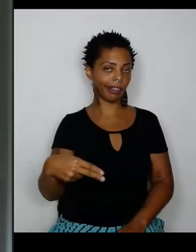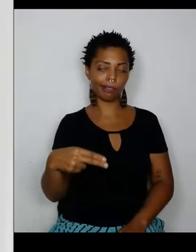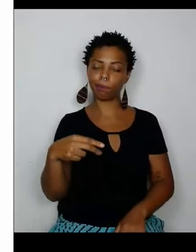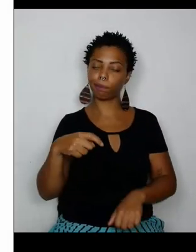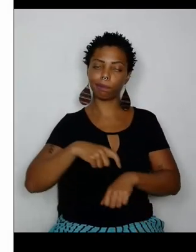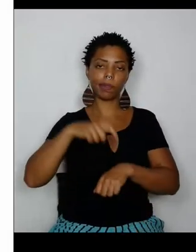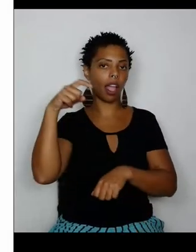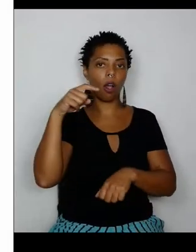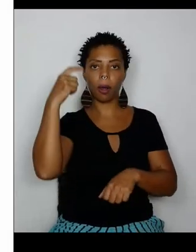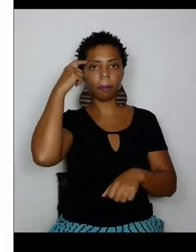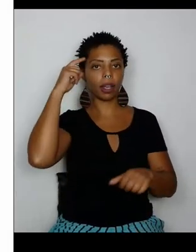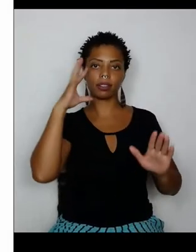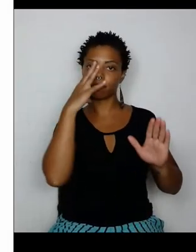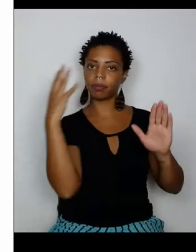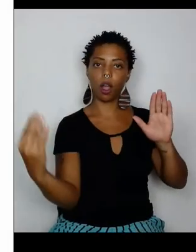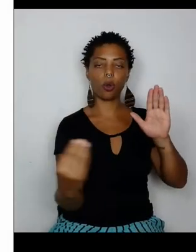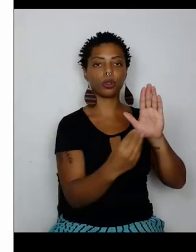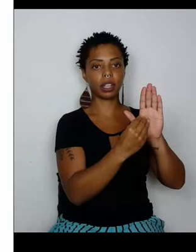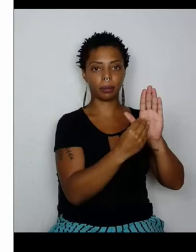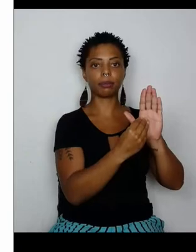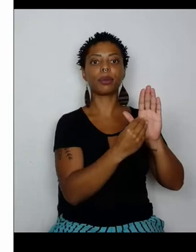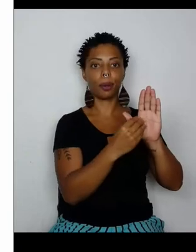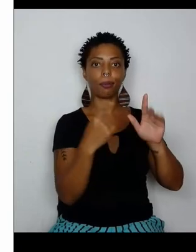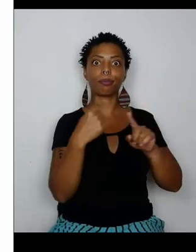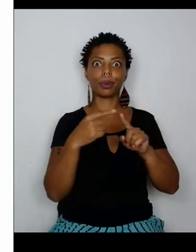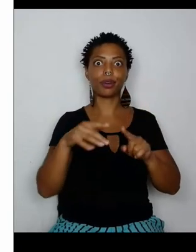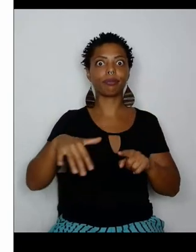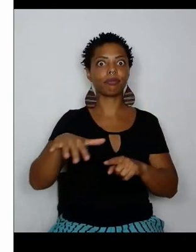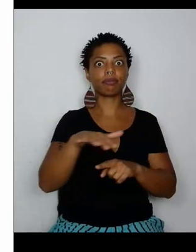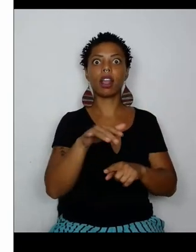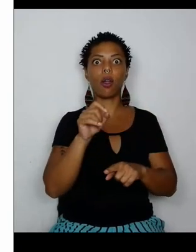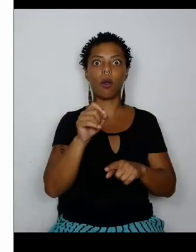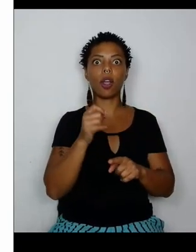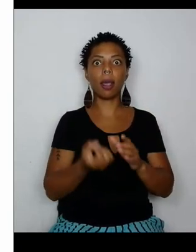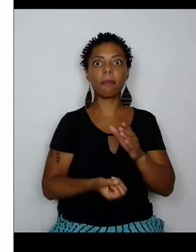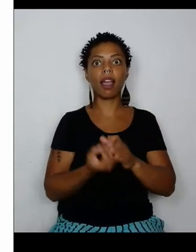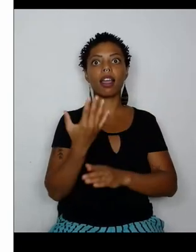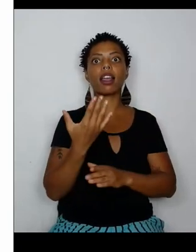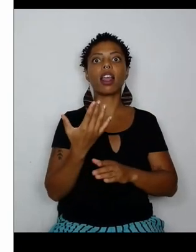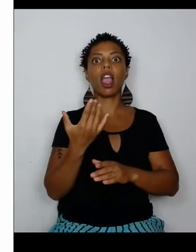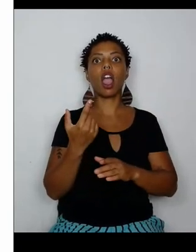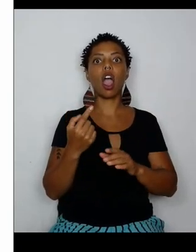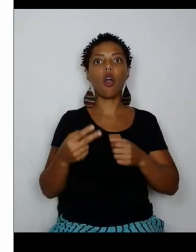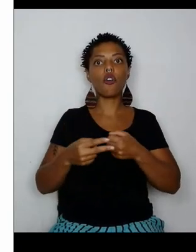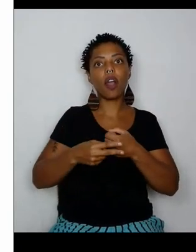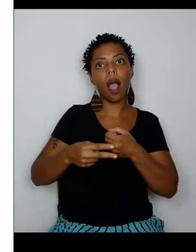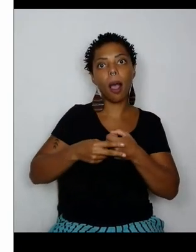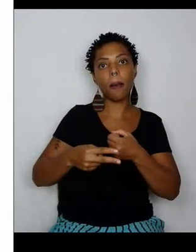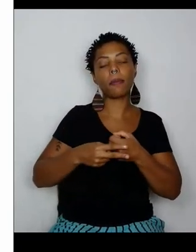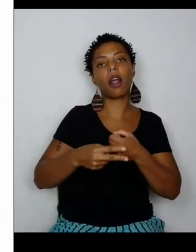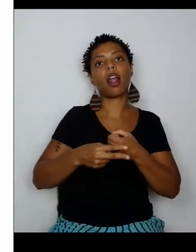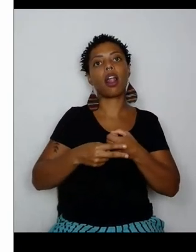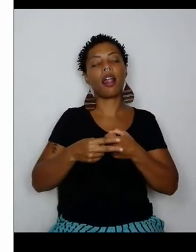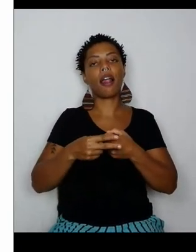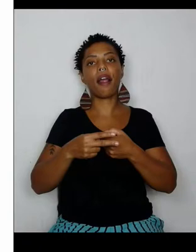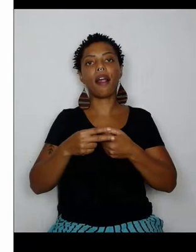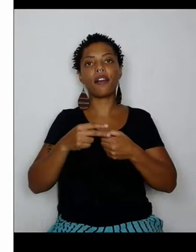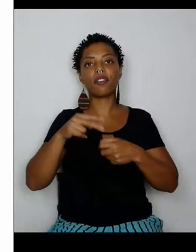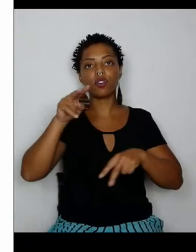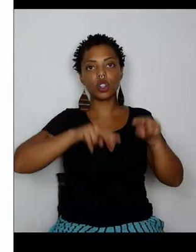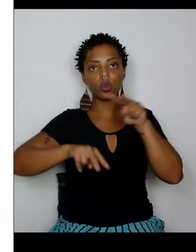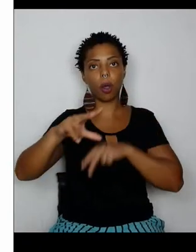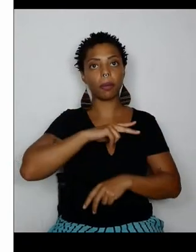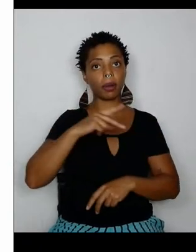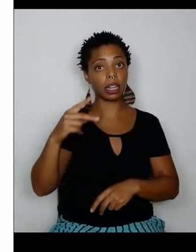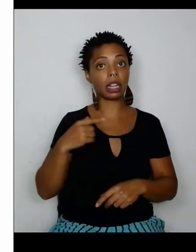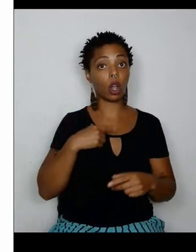disembodied self-portraits and their iconography of transcendence and ambivalence these works satisfy three criteria they represent